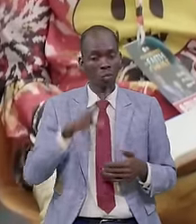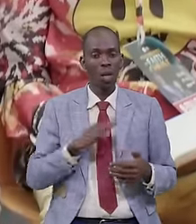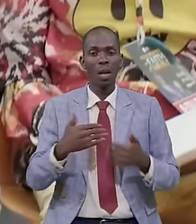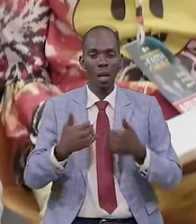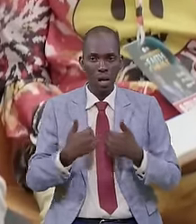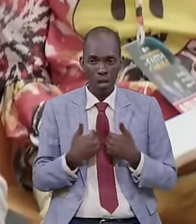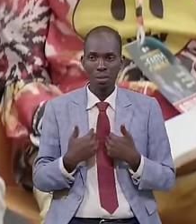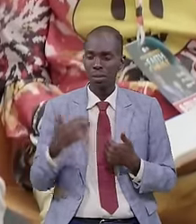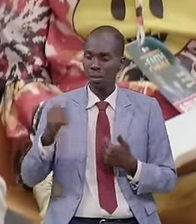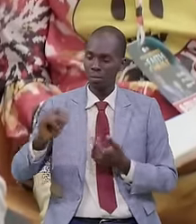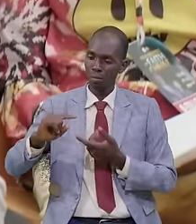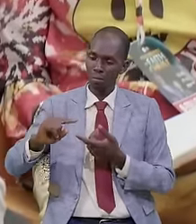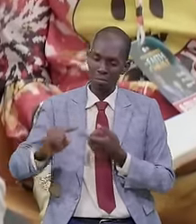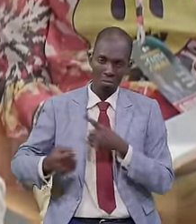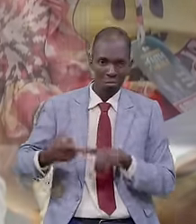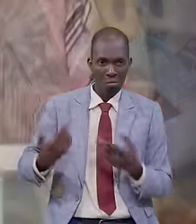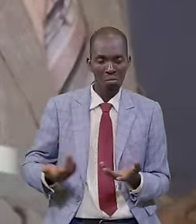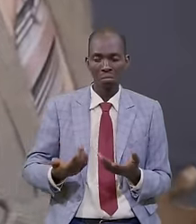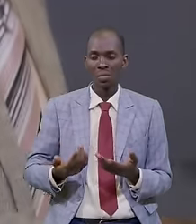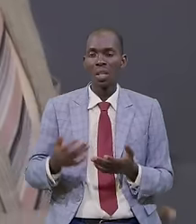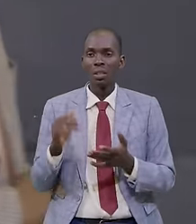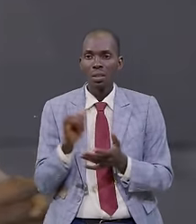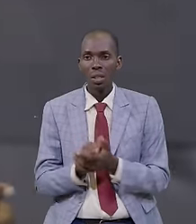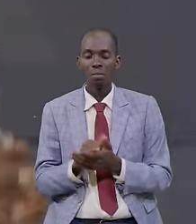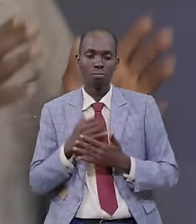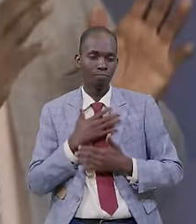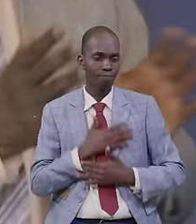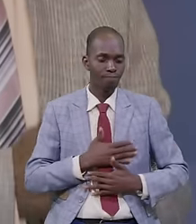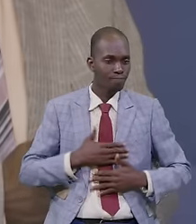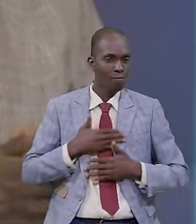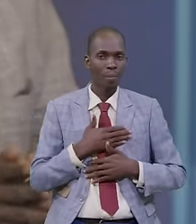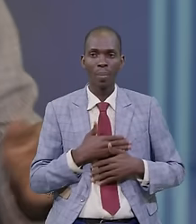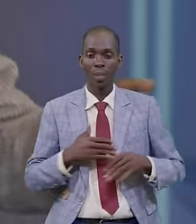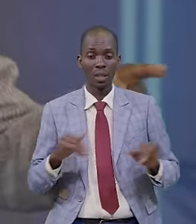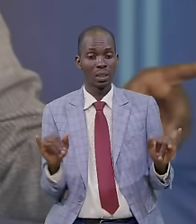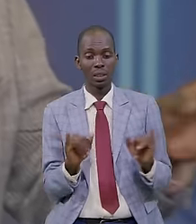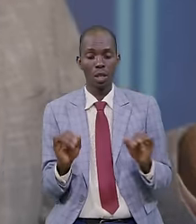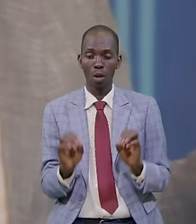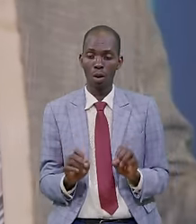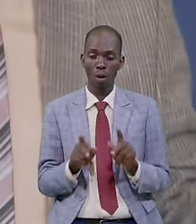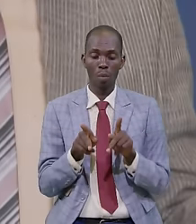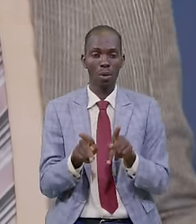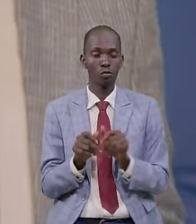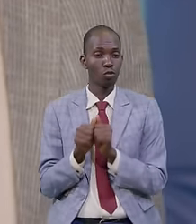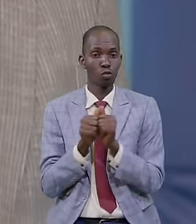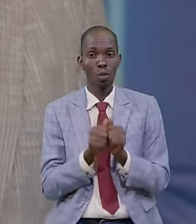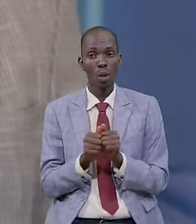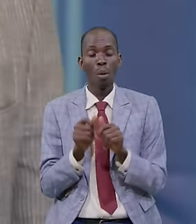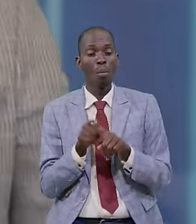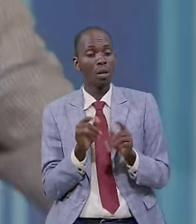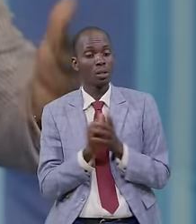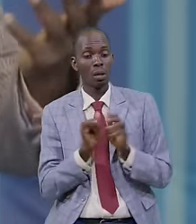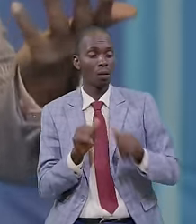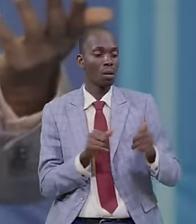colleague, a partner that enjoyed the same privileges. That one could not